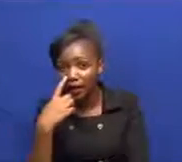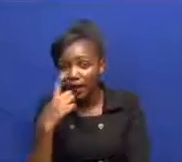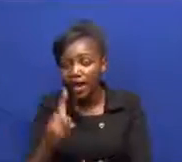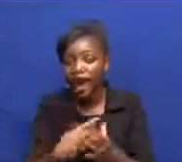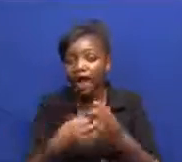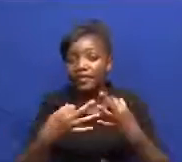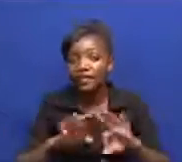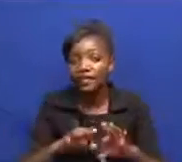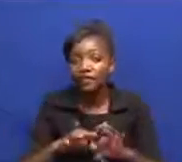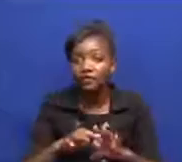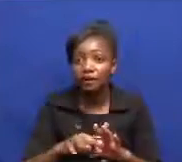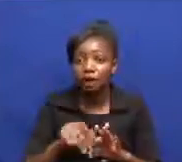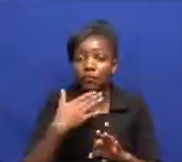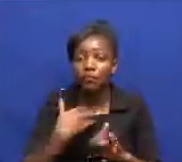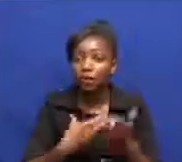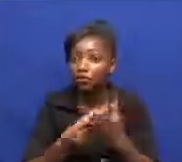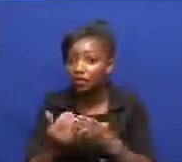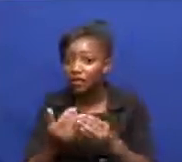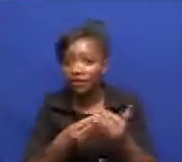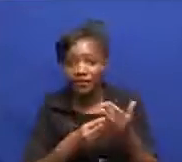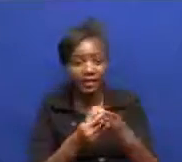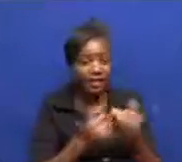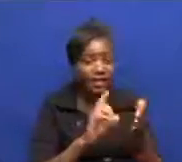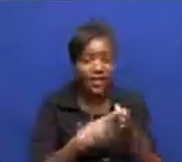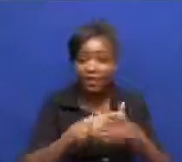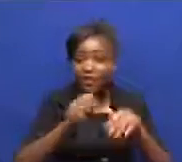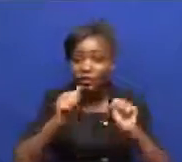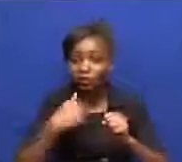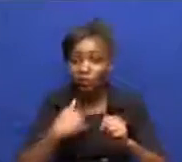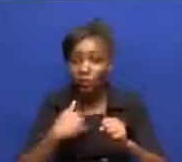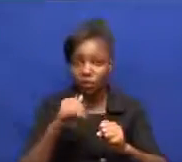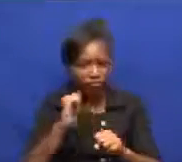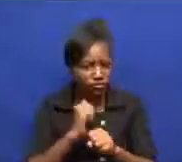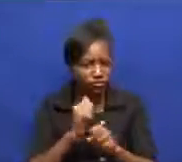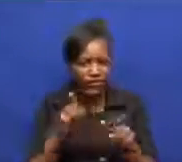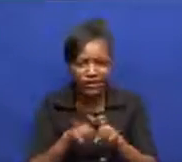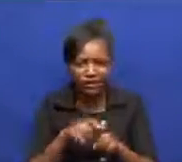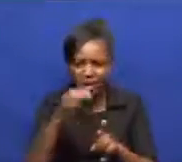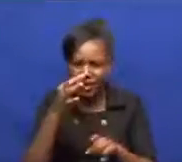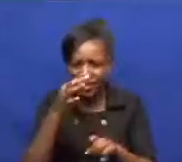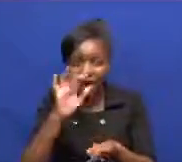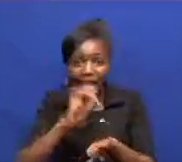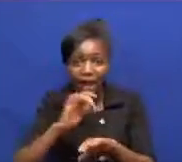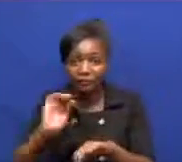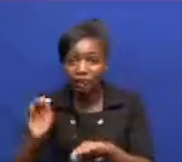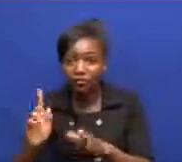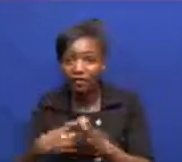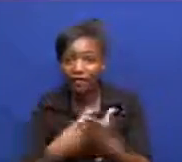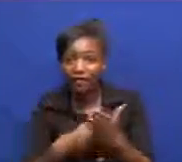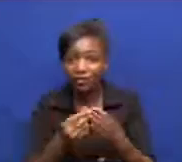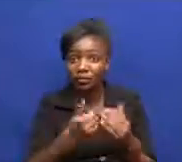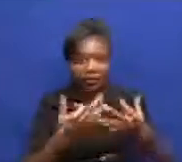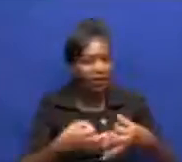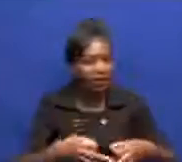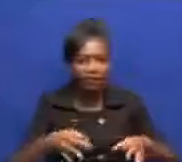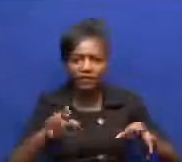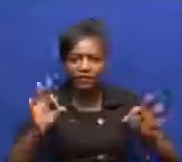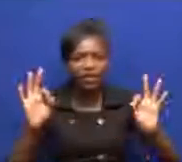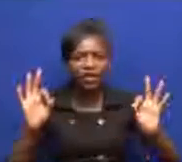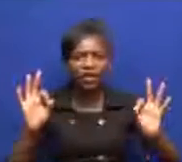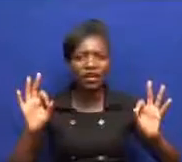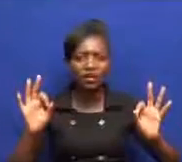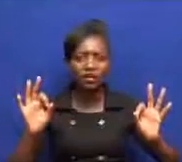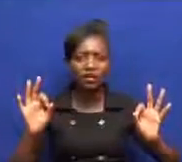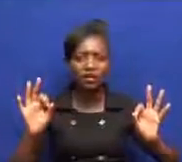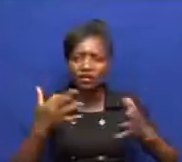we are to go auction, we shall have our auction in Embu County. We shall be selling our tea from our factories so